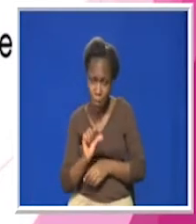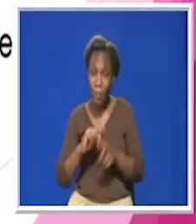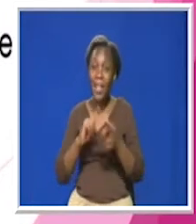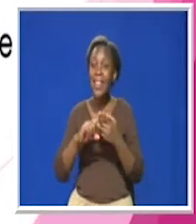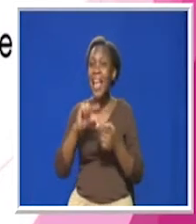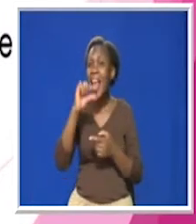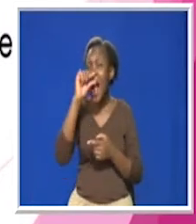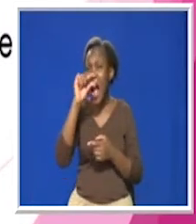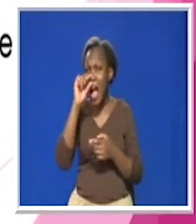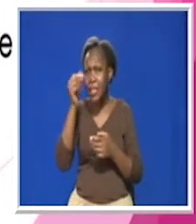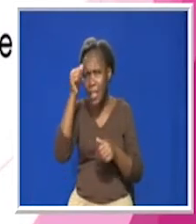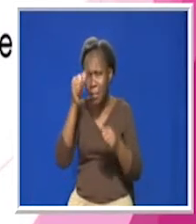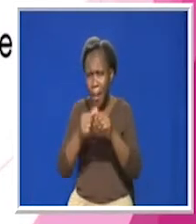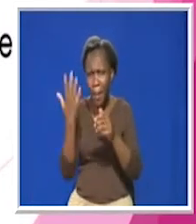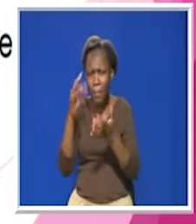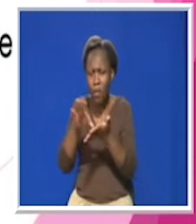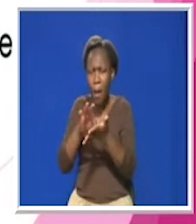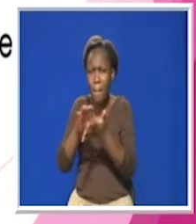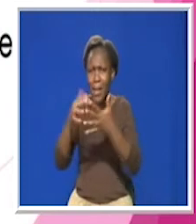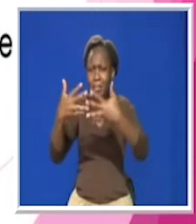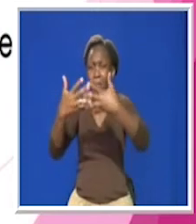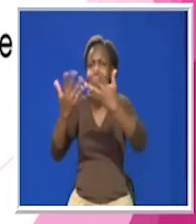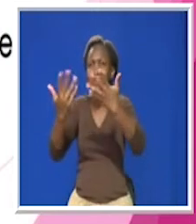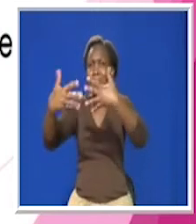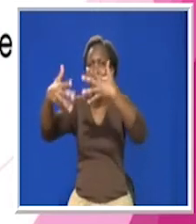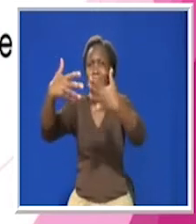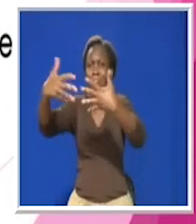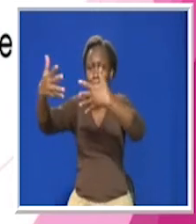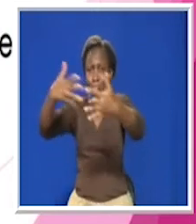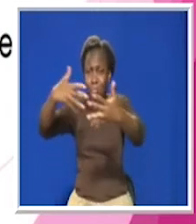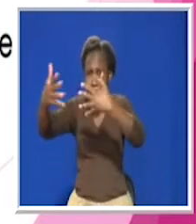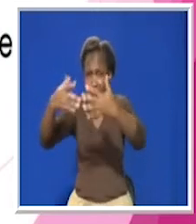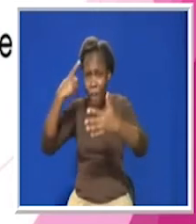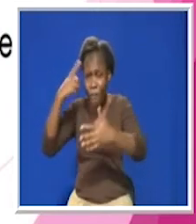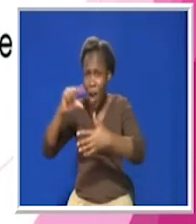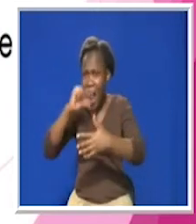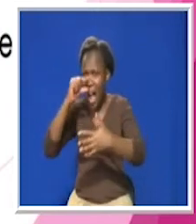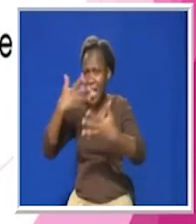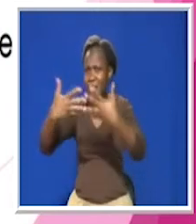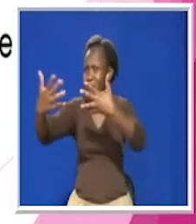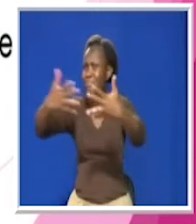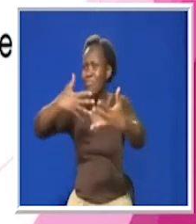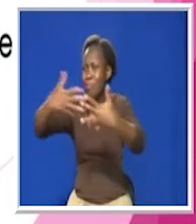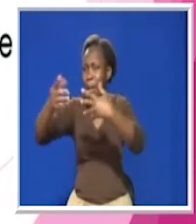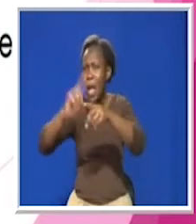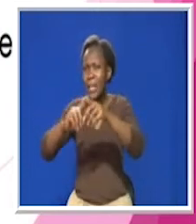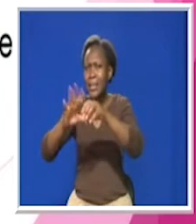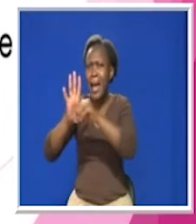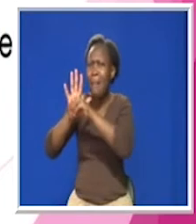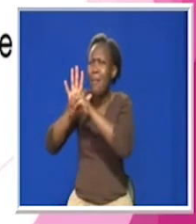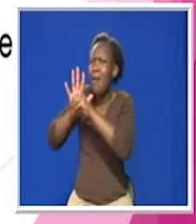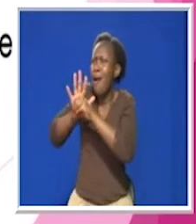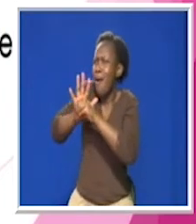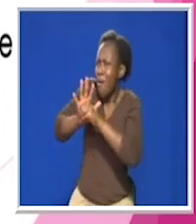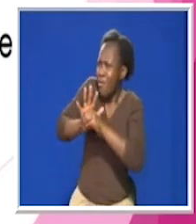come closer to one another. The reduction in volume due to increase in pressure will